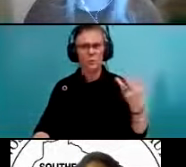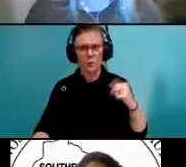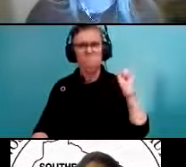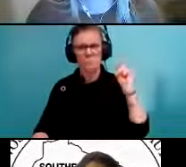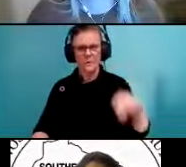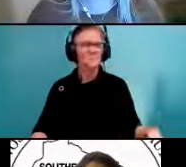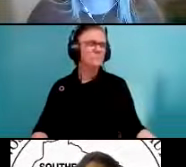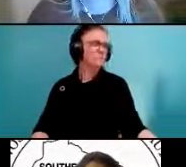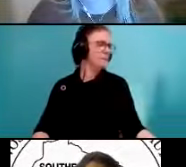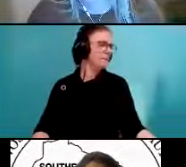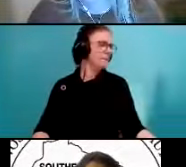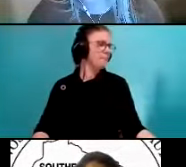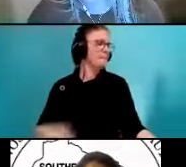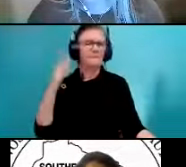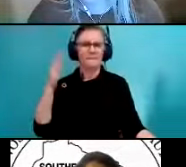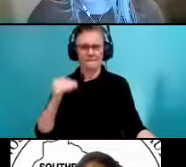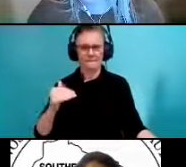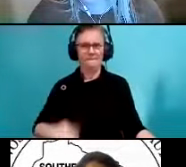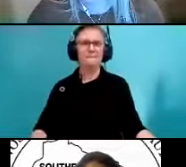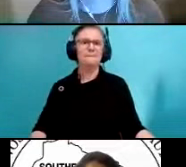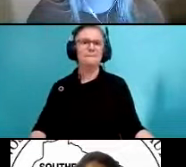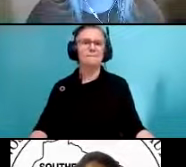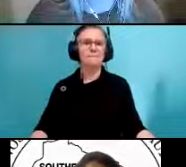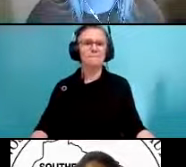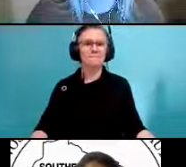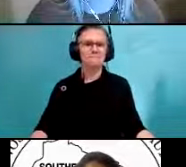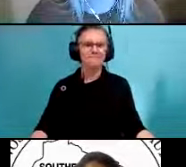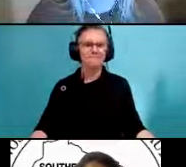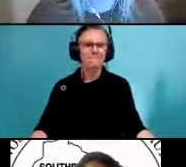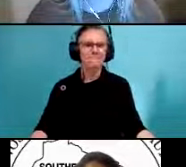right, next slide.